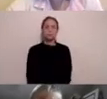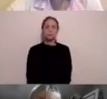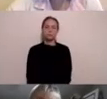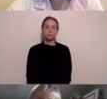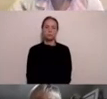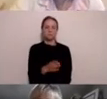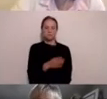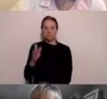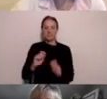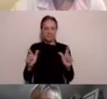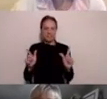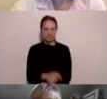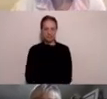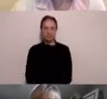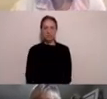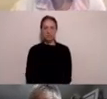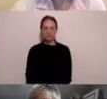slide.